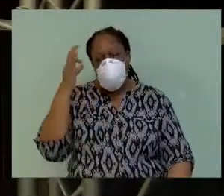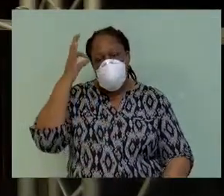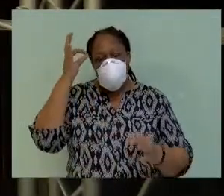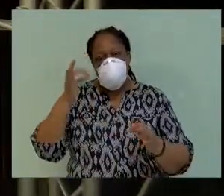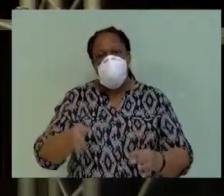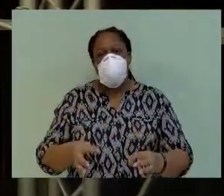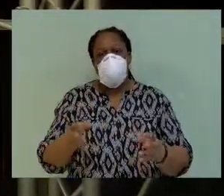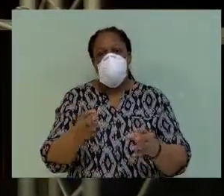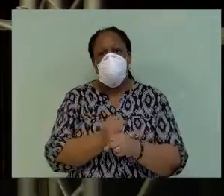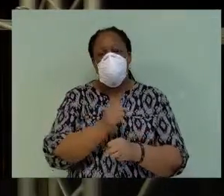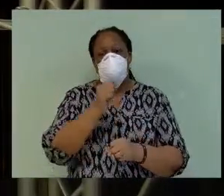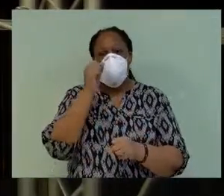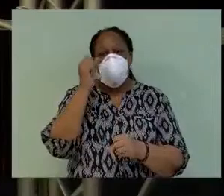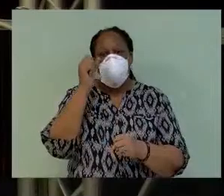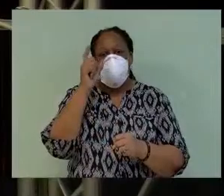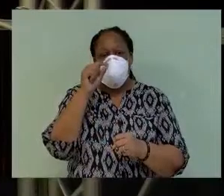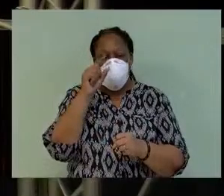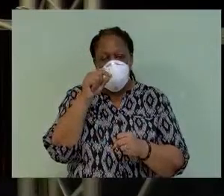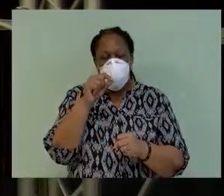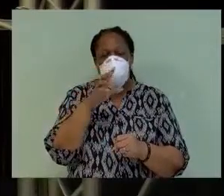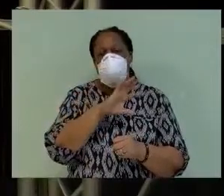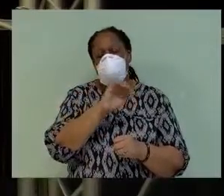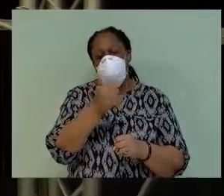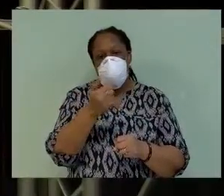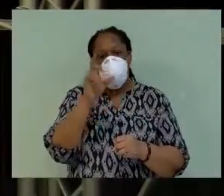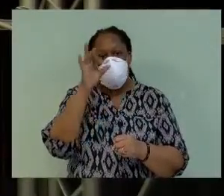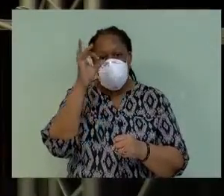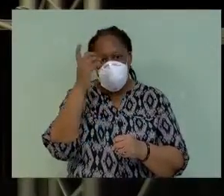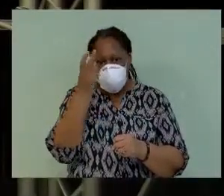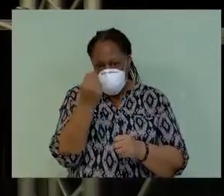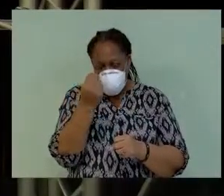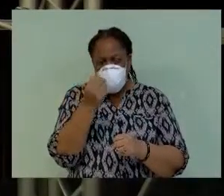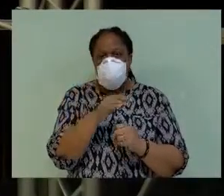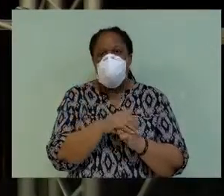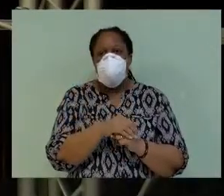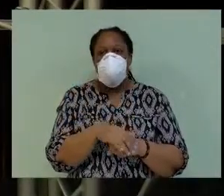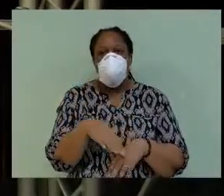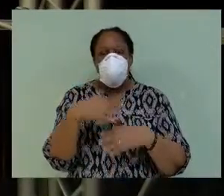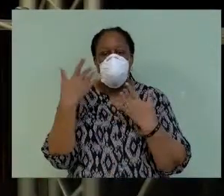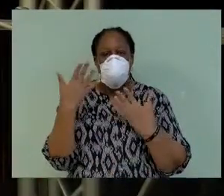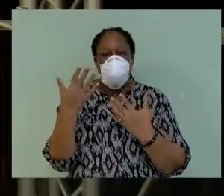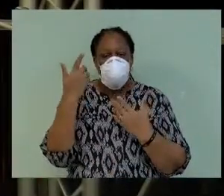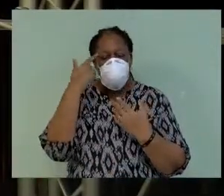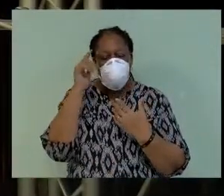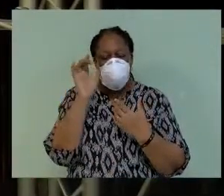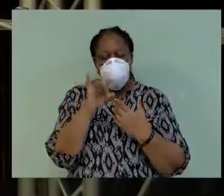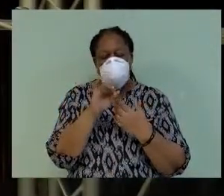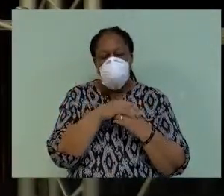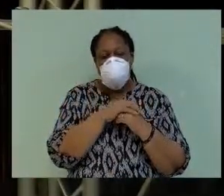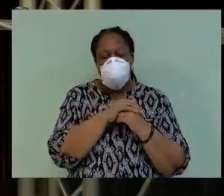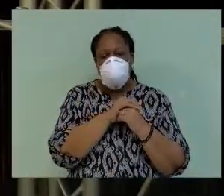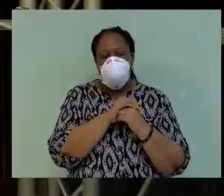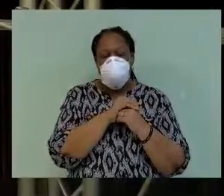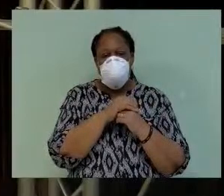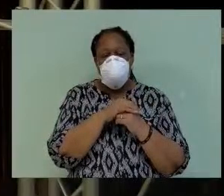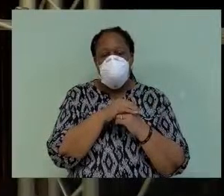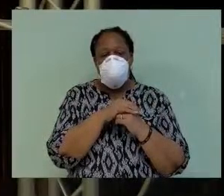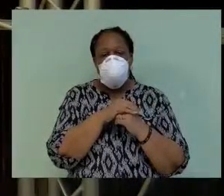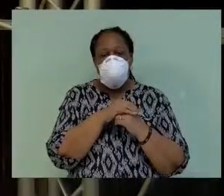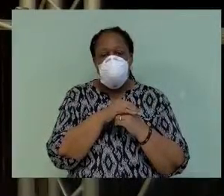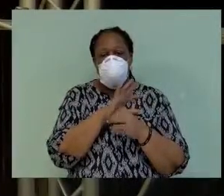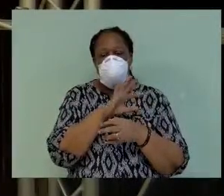of 12 new matters each day, reserving the other 8 slots for trials, facts, sentencing,